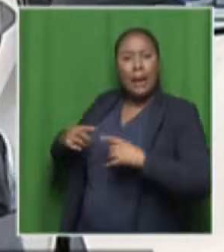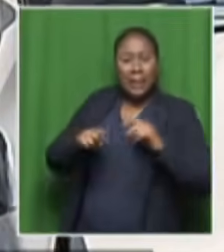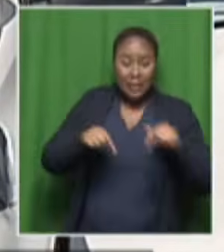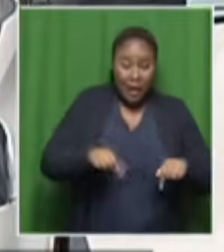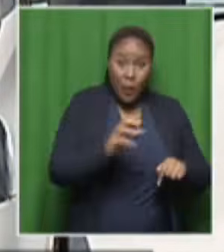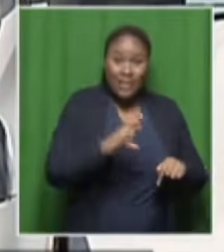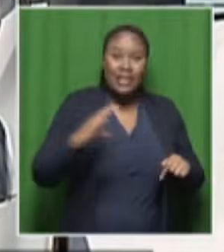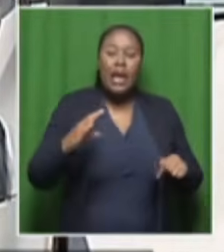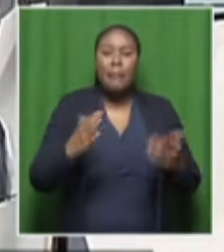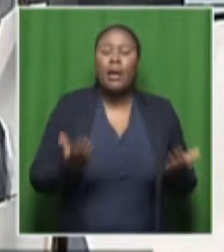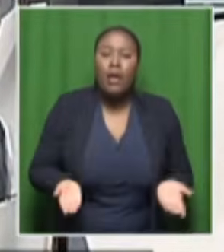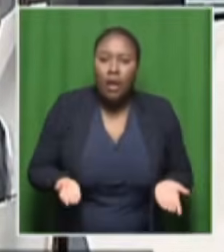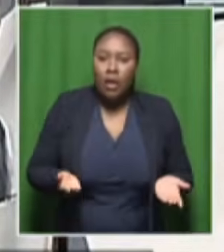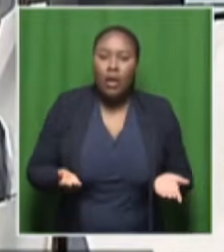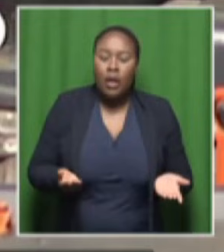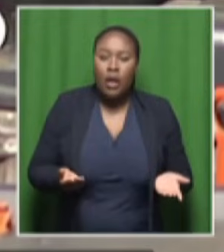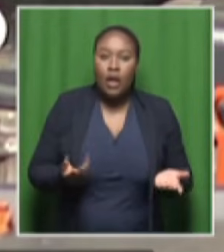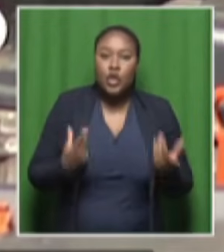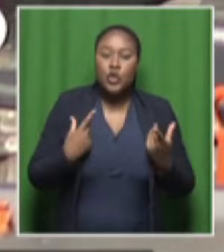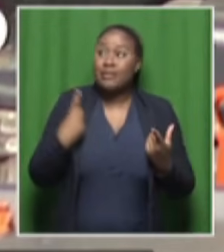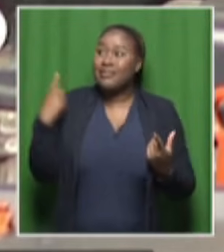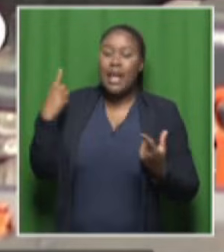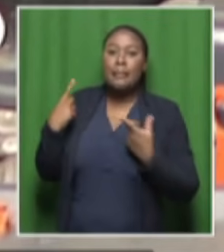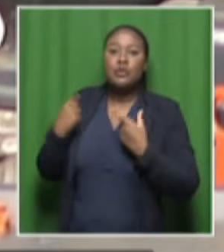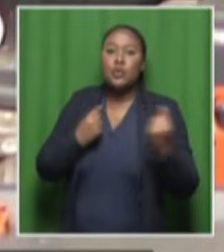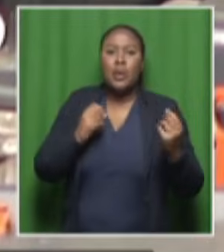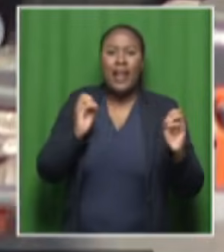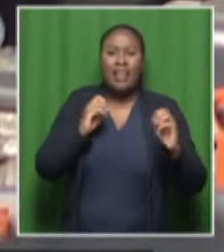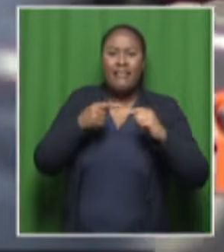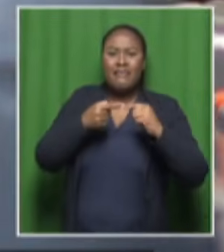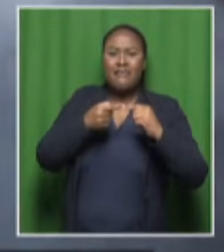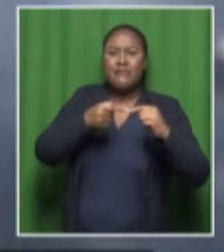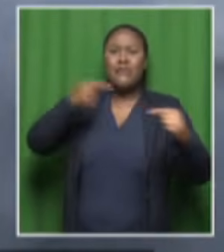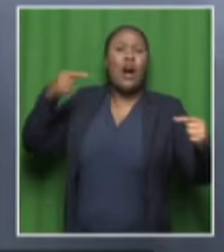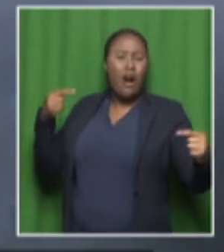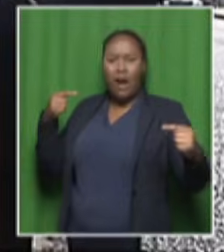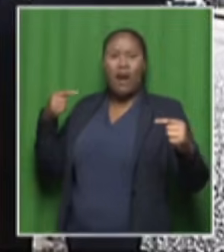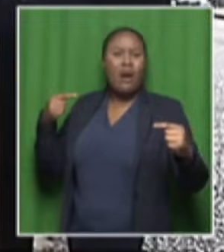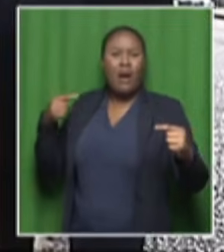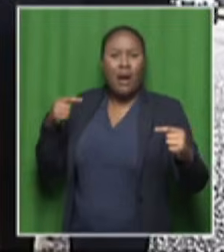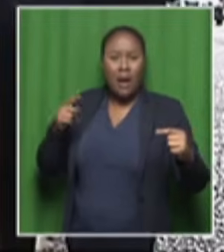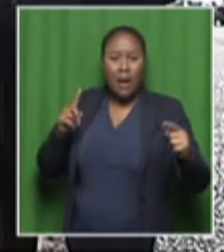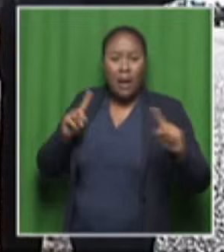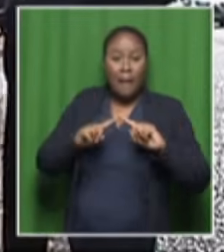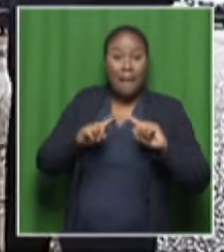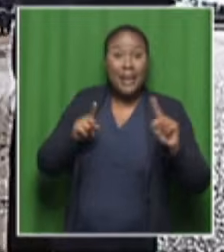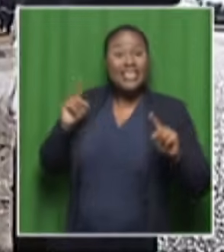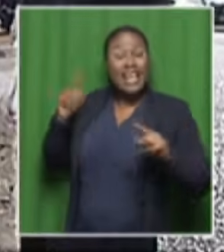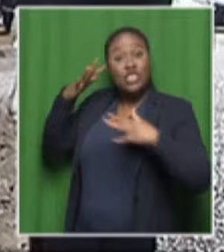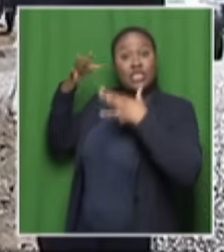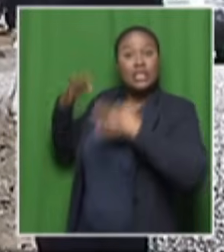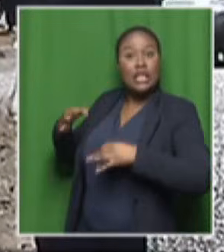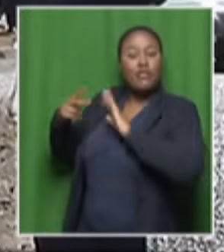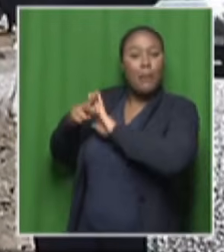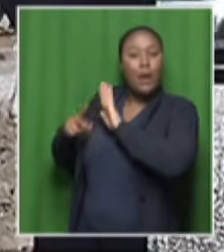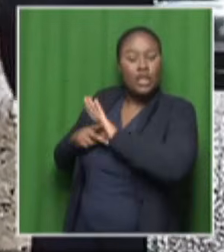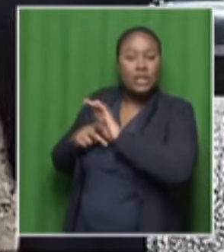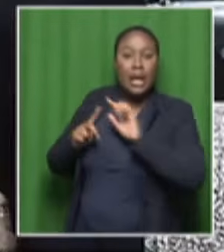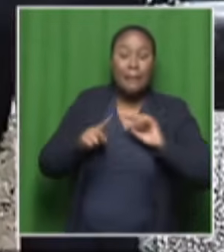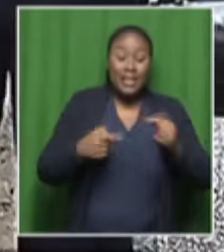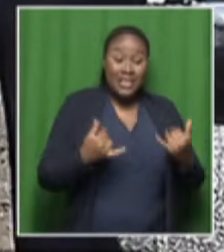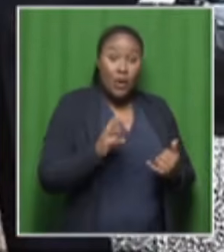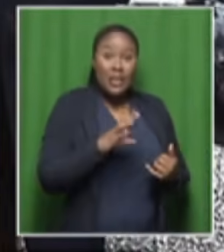sitting, is 1,500 kilometers away from where policy decisions are making,